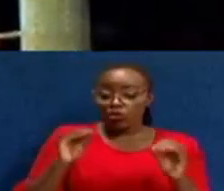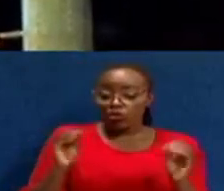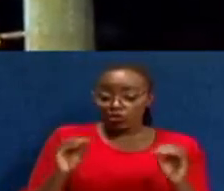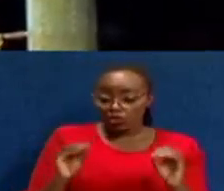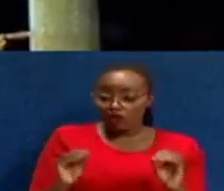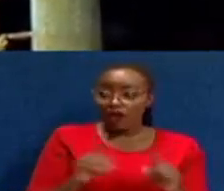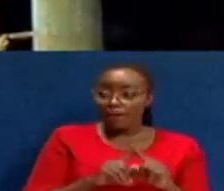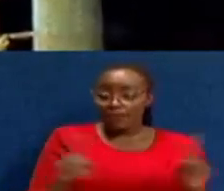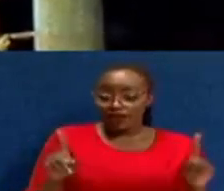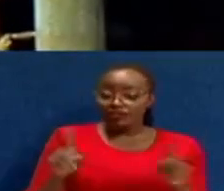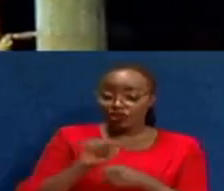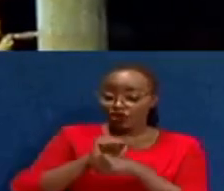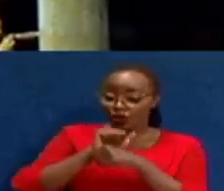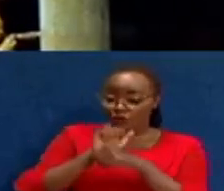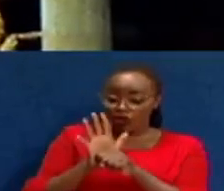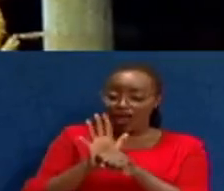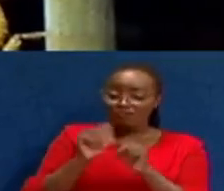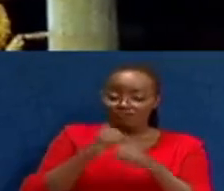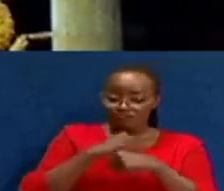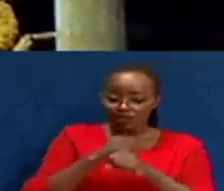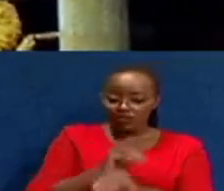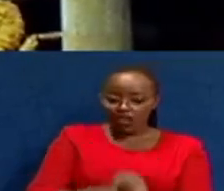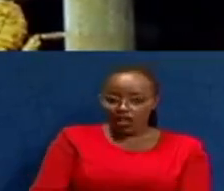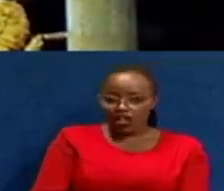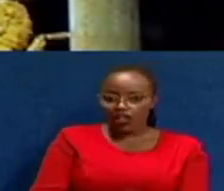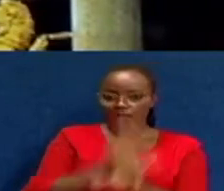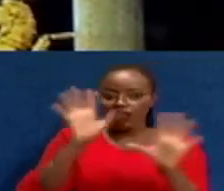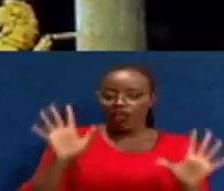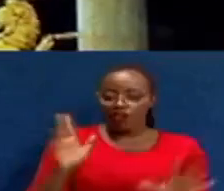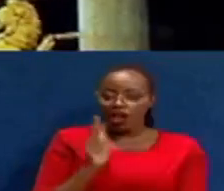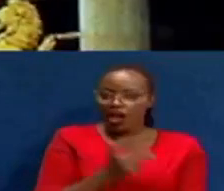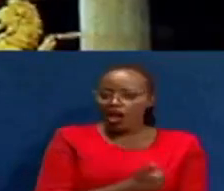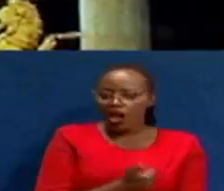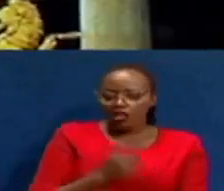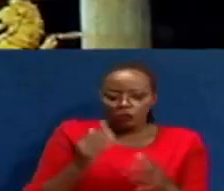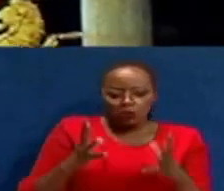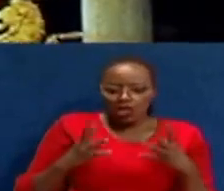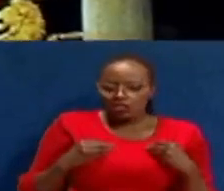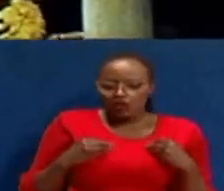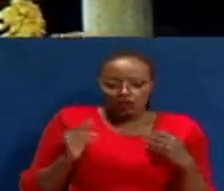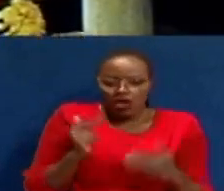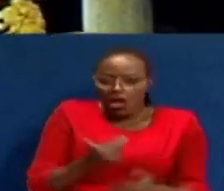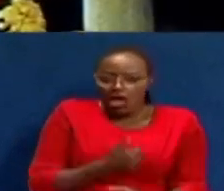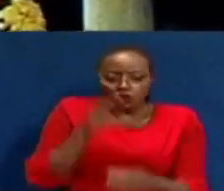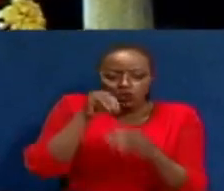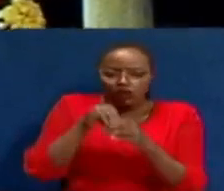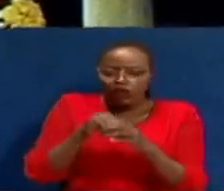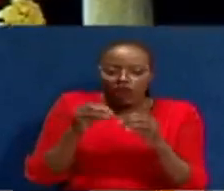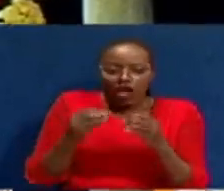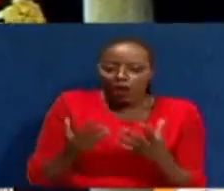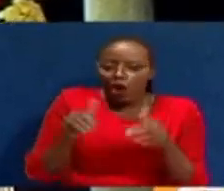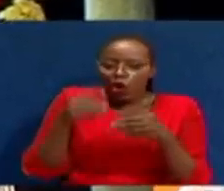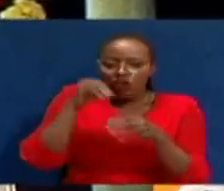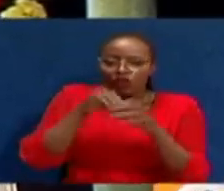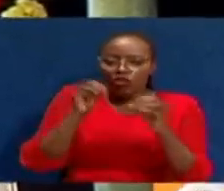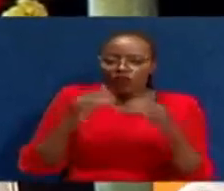already, but the pandemic truly laid it all bare. We were forced to come to terms with how much we have invested or not